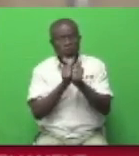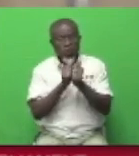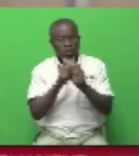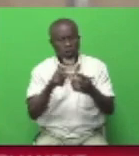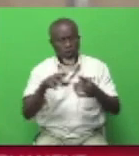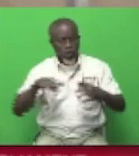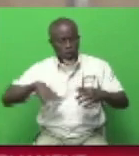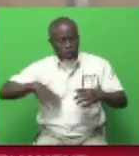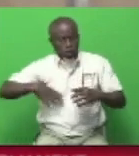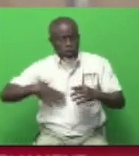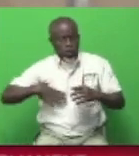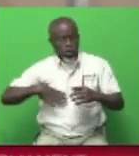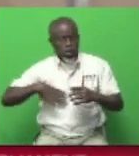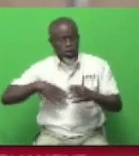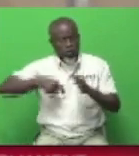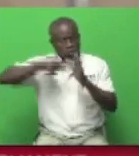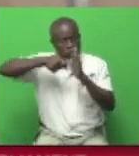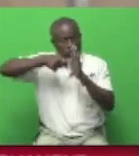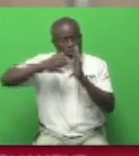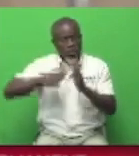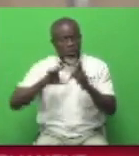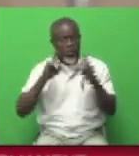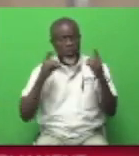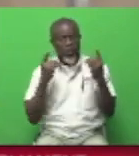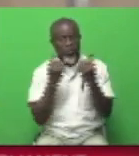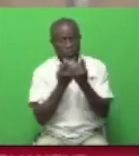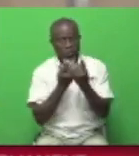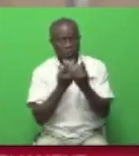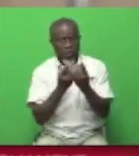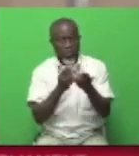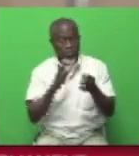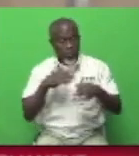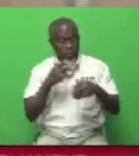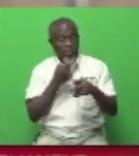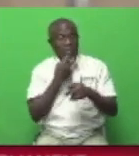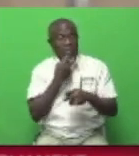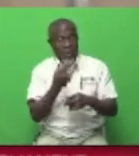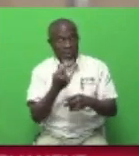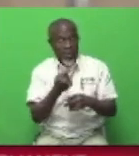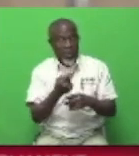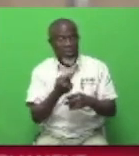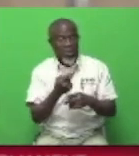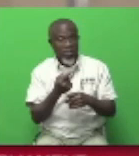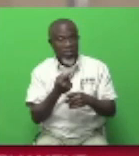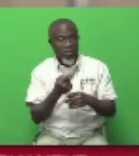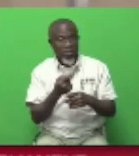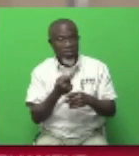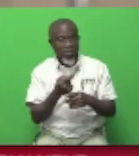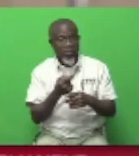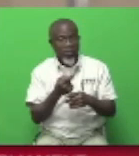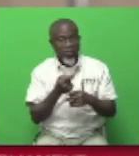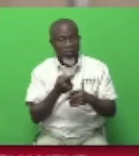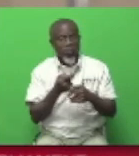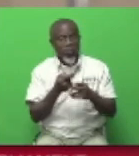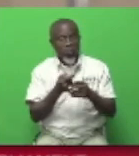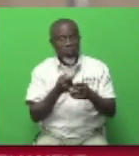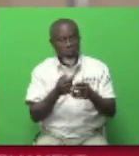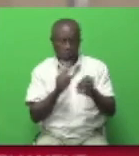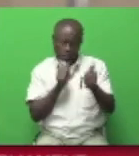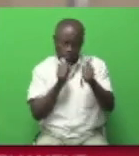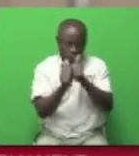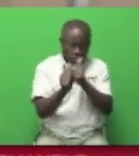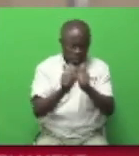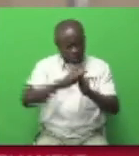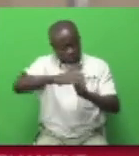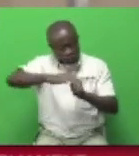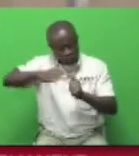Department. And Mr. Vice President, I'm happy to report to this country they have accomplished the introduction and the passage of a significant number